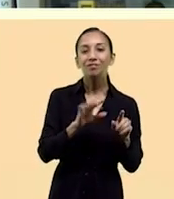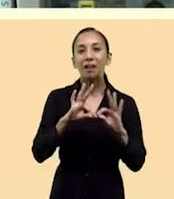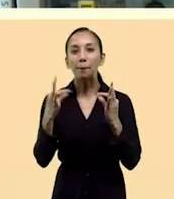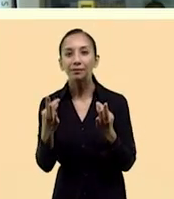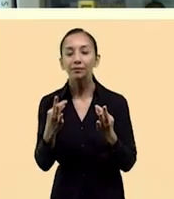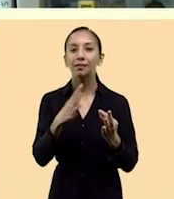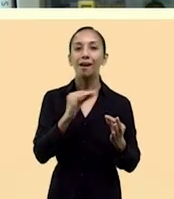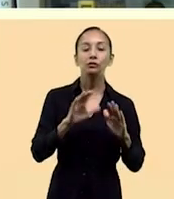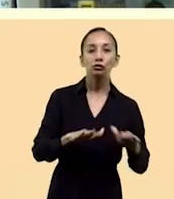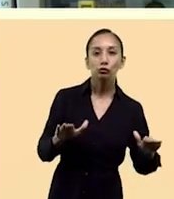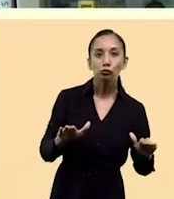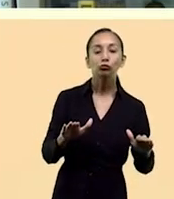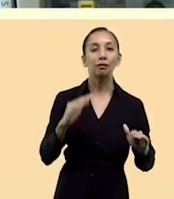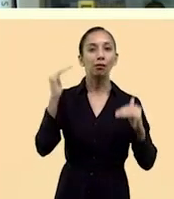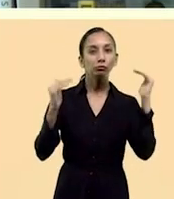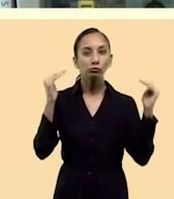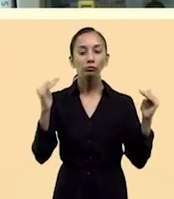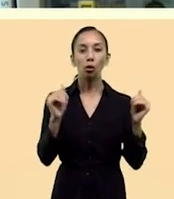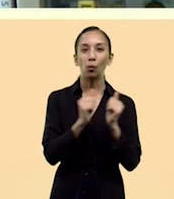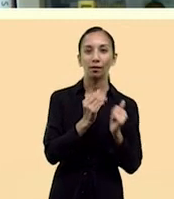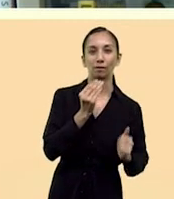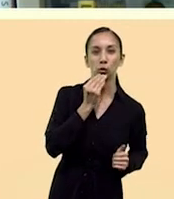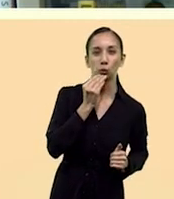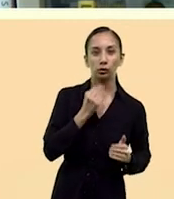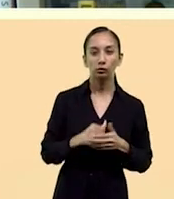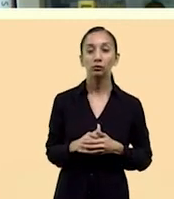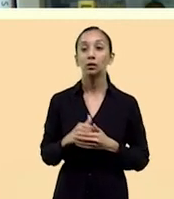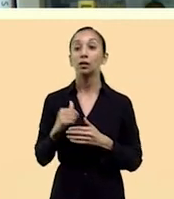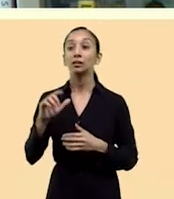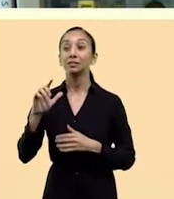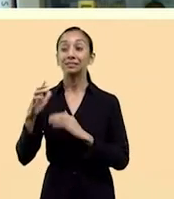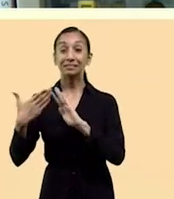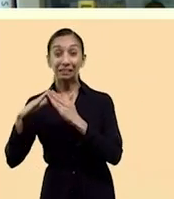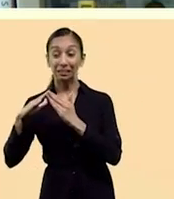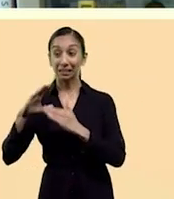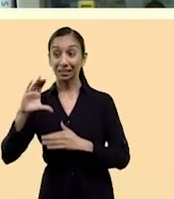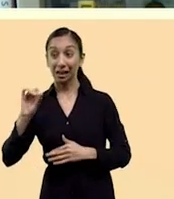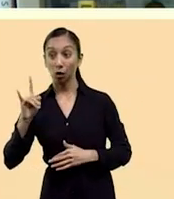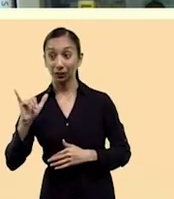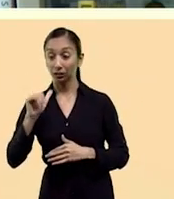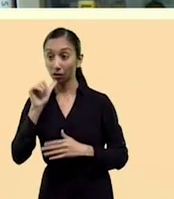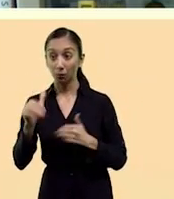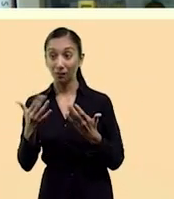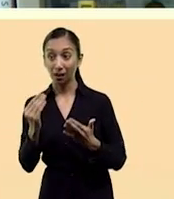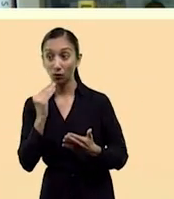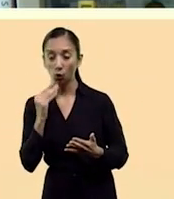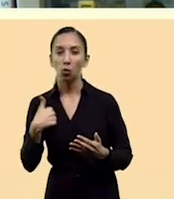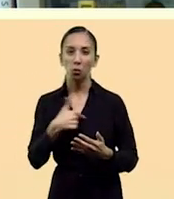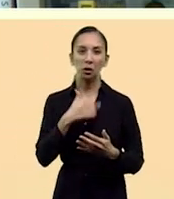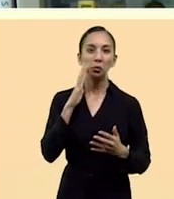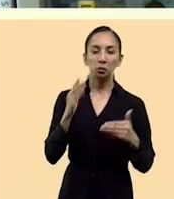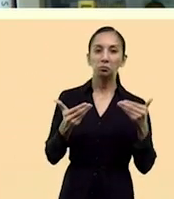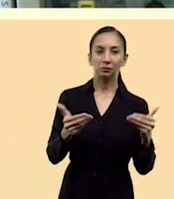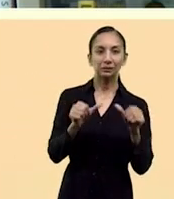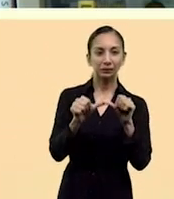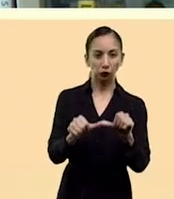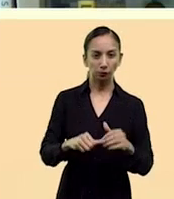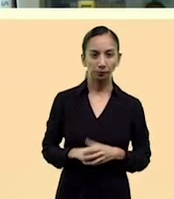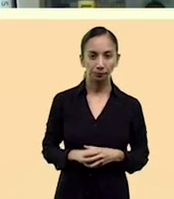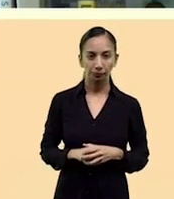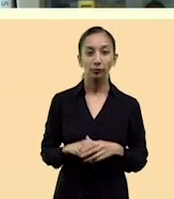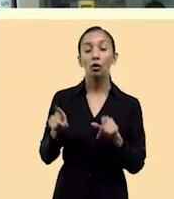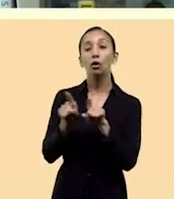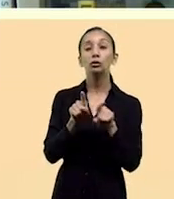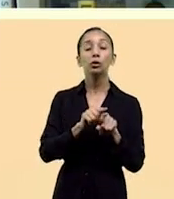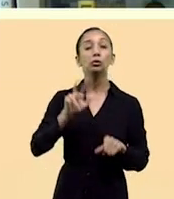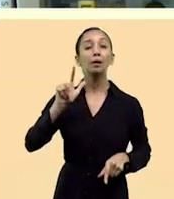absence of a broader food relief effort by the city or county, we've stepped up to help. $23 million to help address the digital